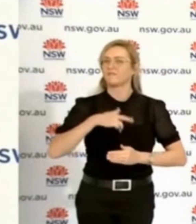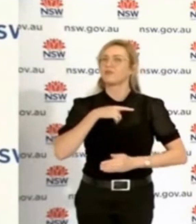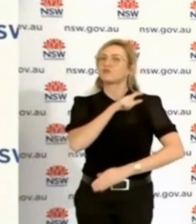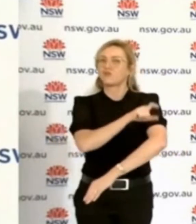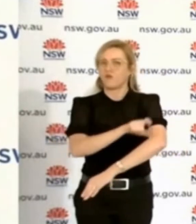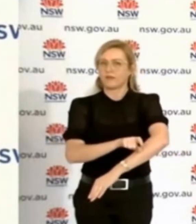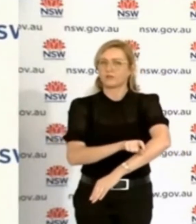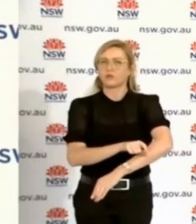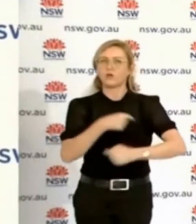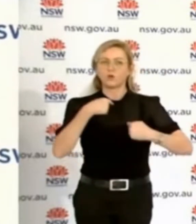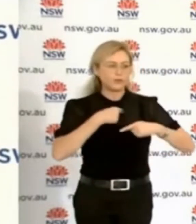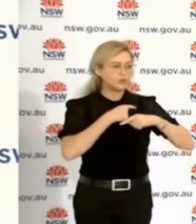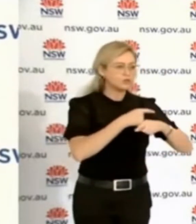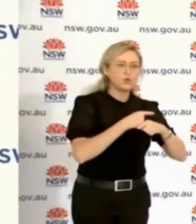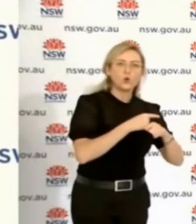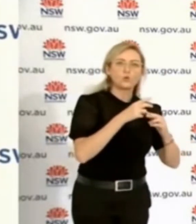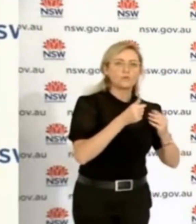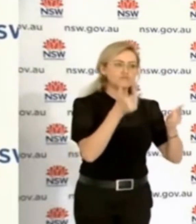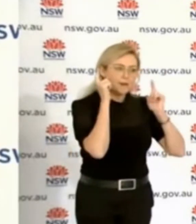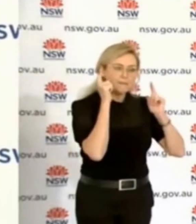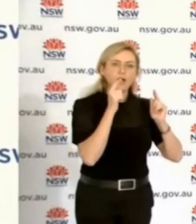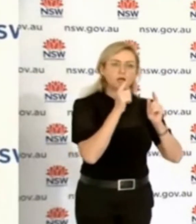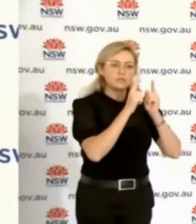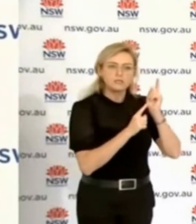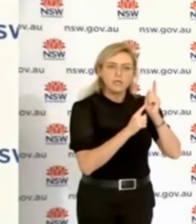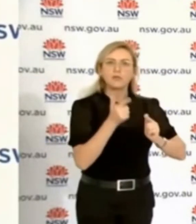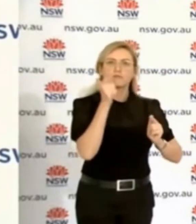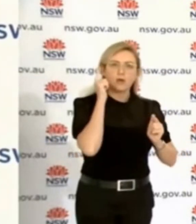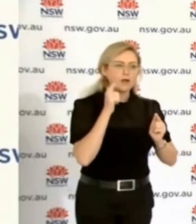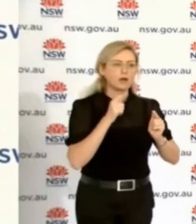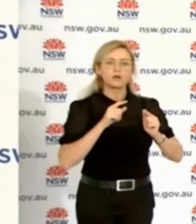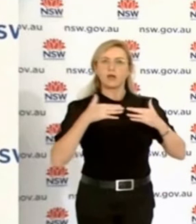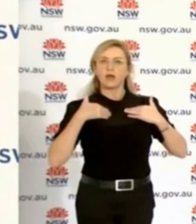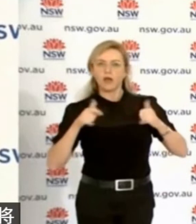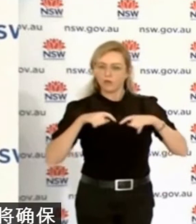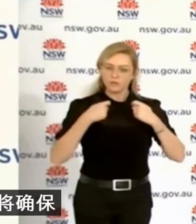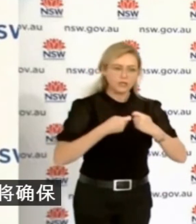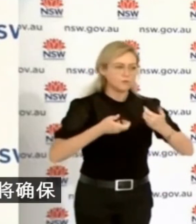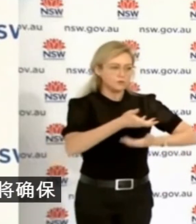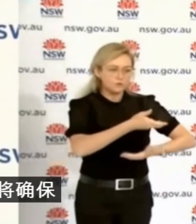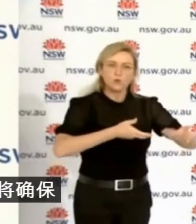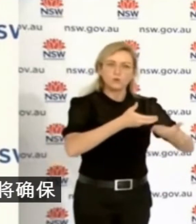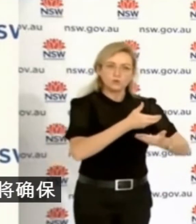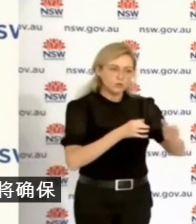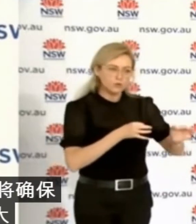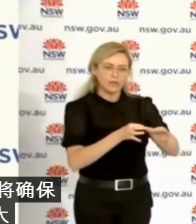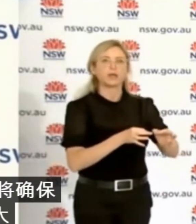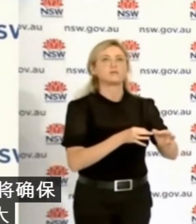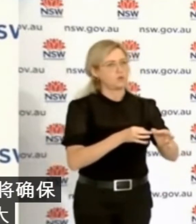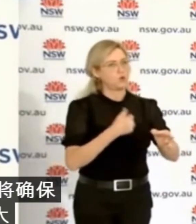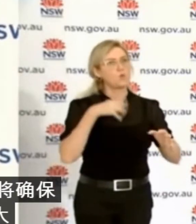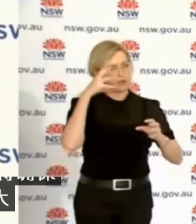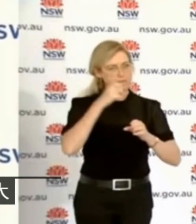today and the work that the health team and the Deputy Premier has done alongside the Premier in leading this work will ensure that New South Wales is